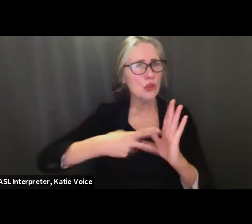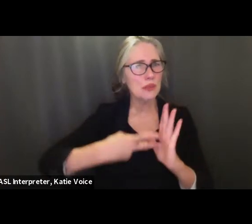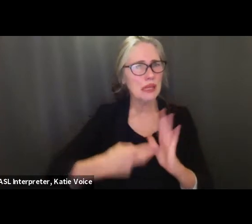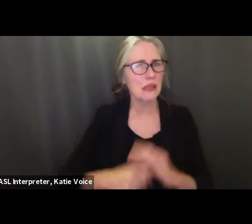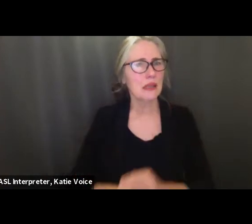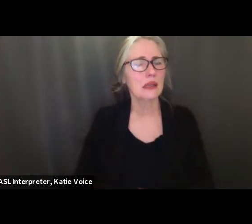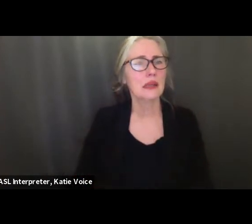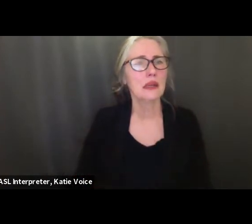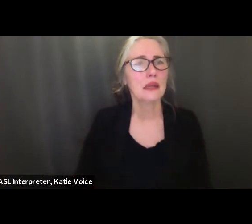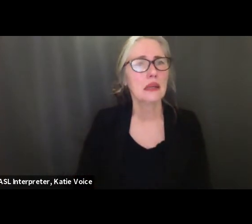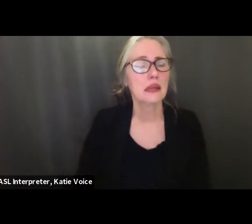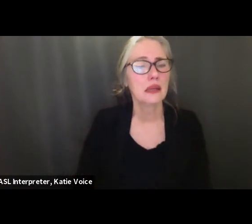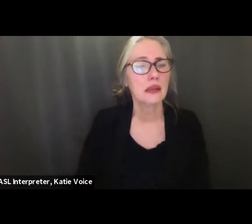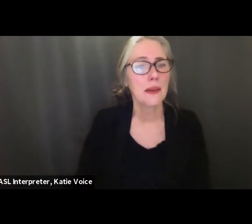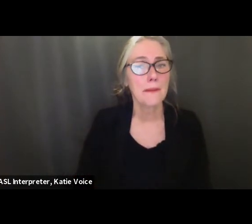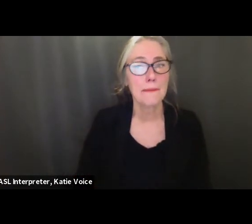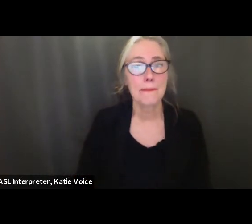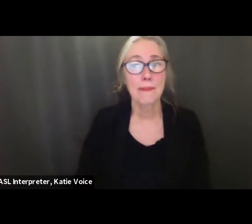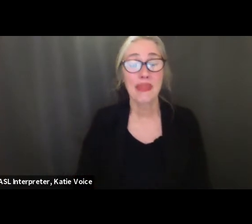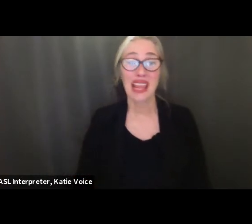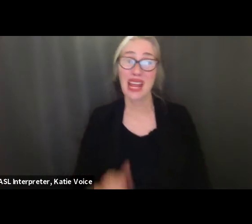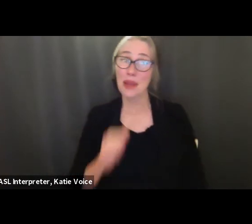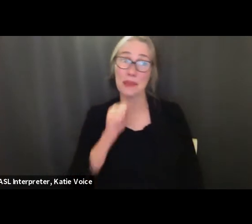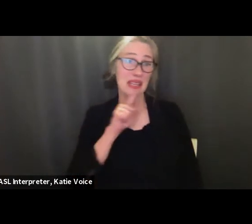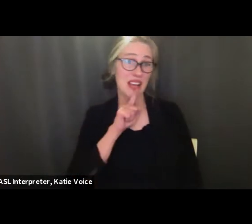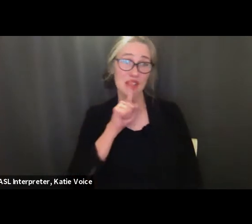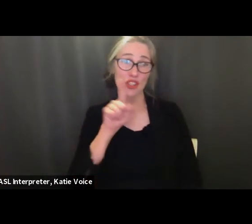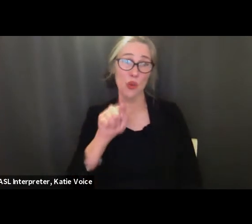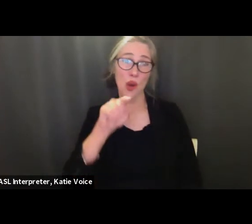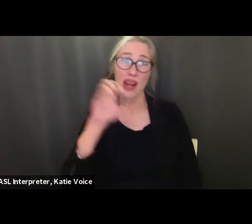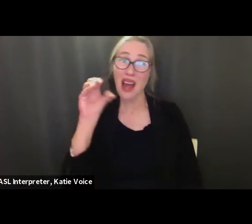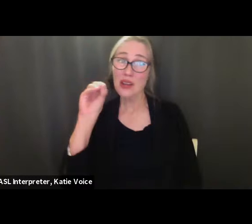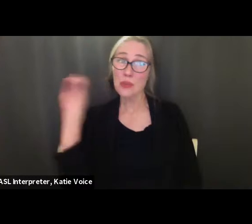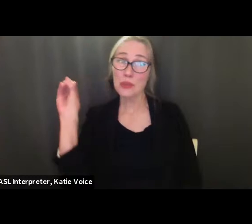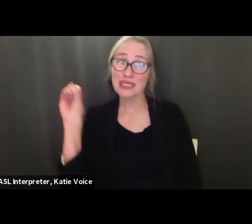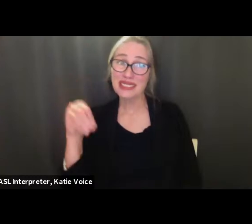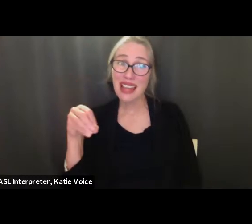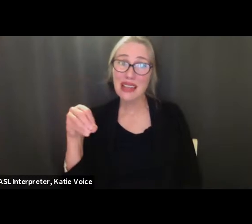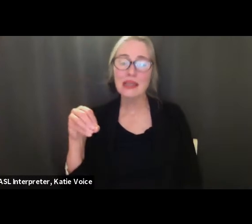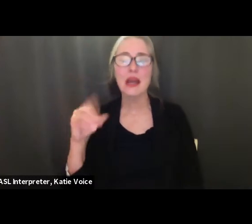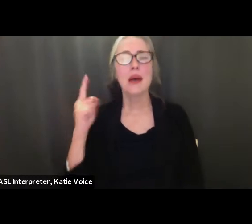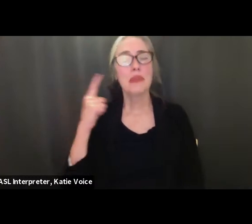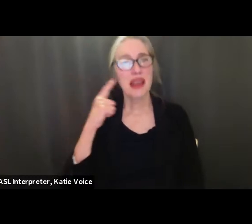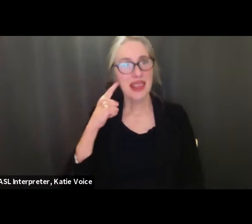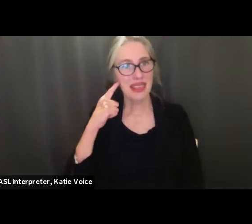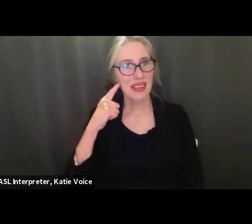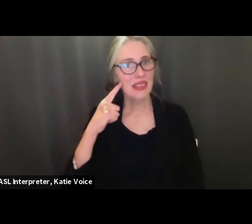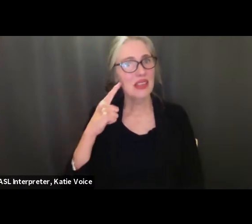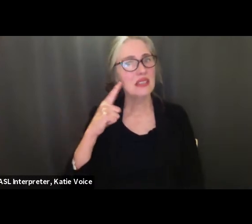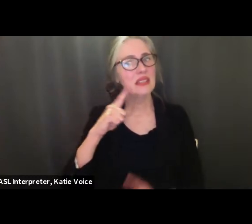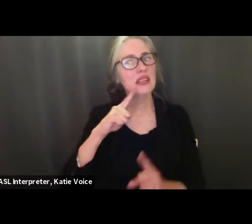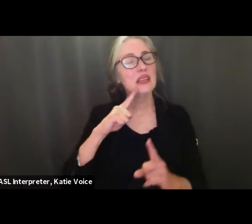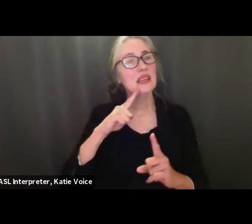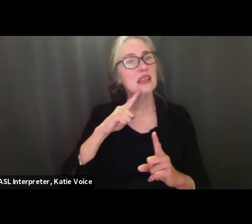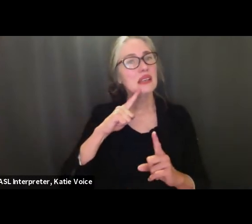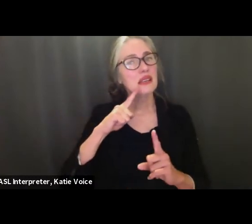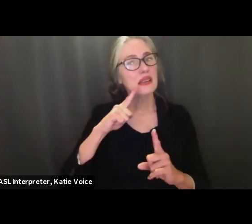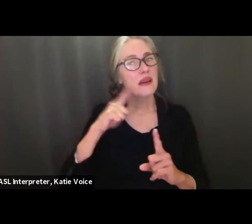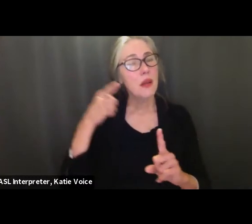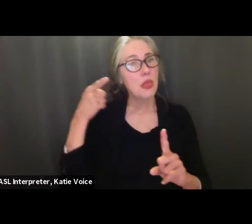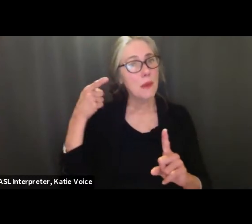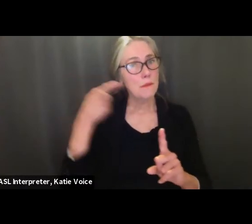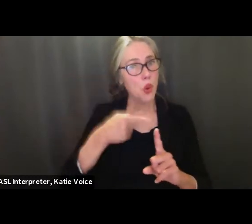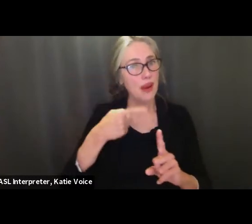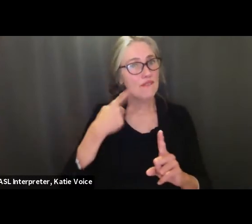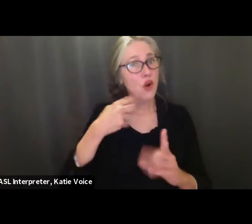So I'm not 100% sure, but I do believe that this is the conversation about expansion of PEAK